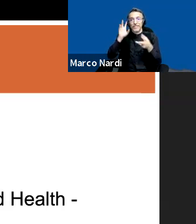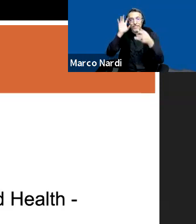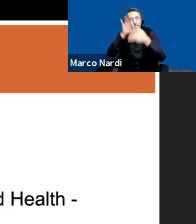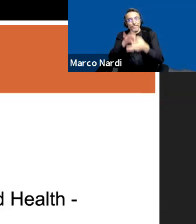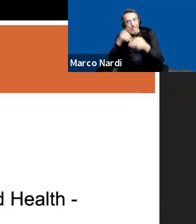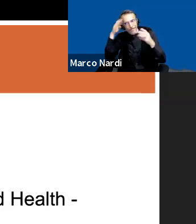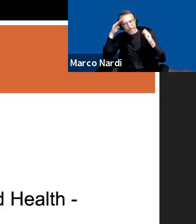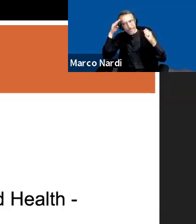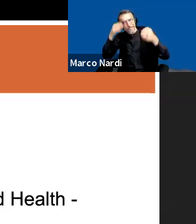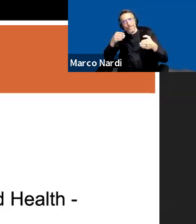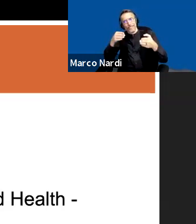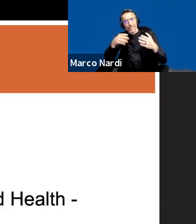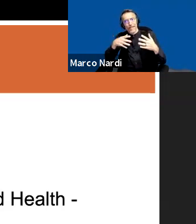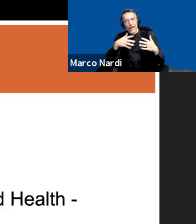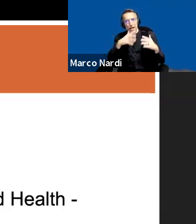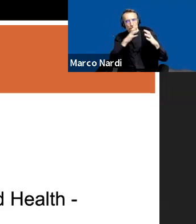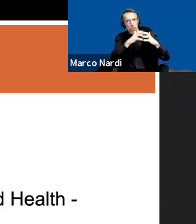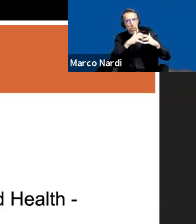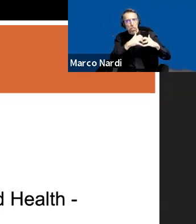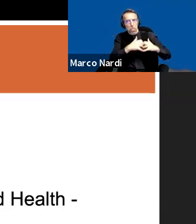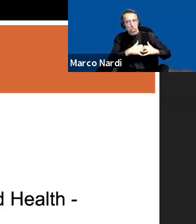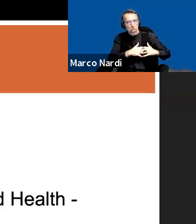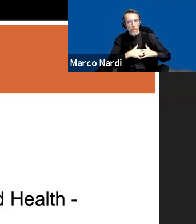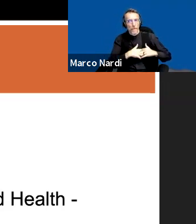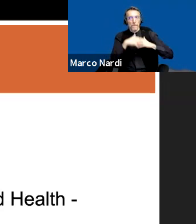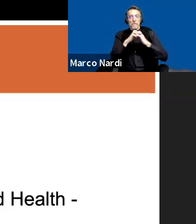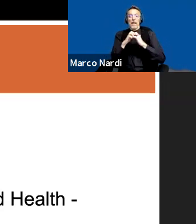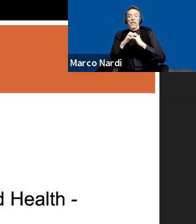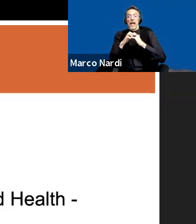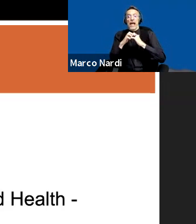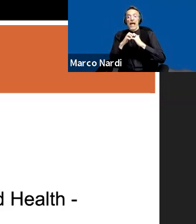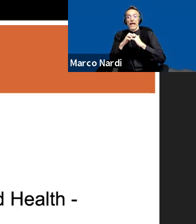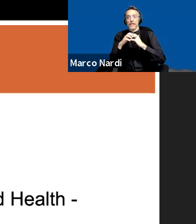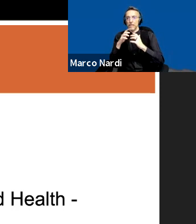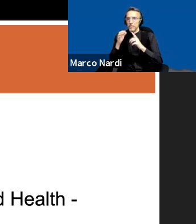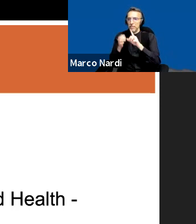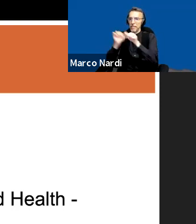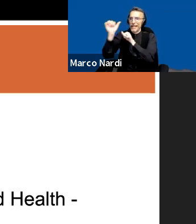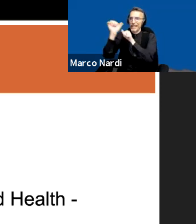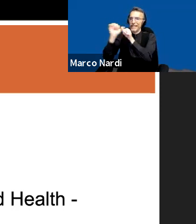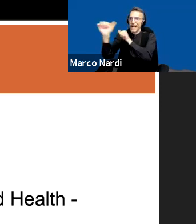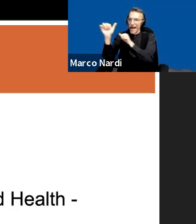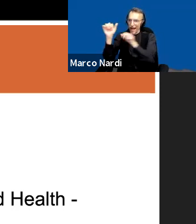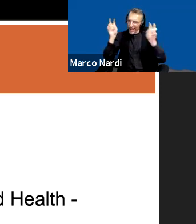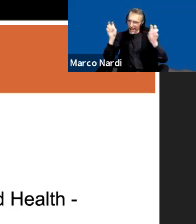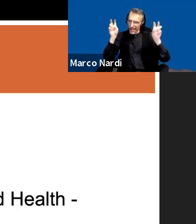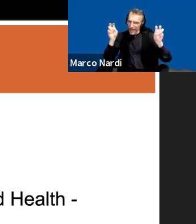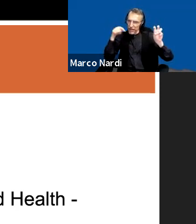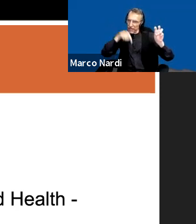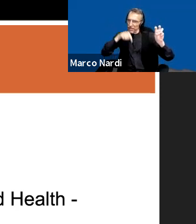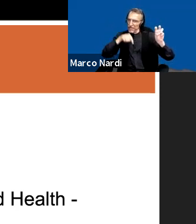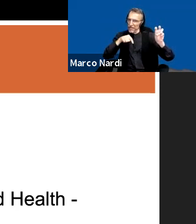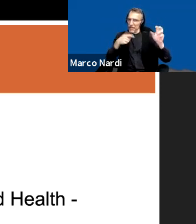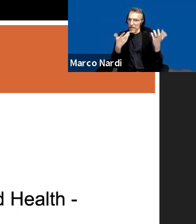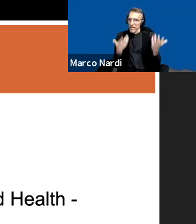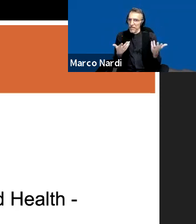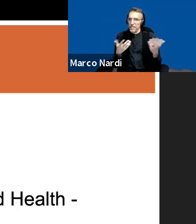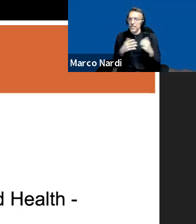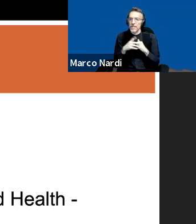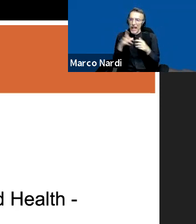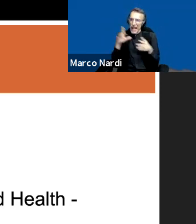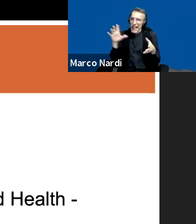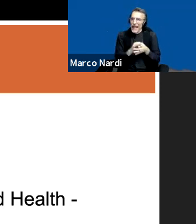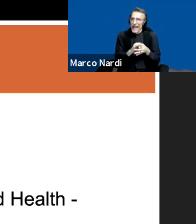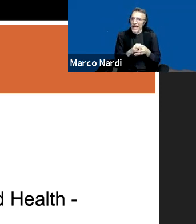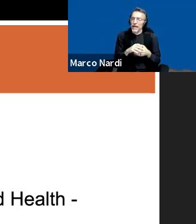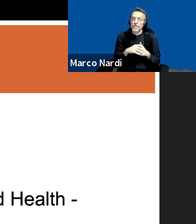of building back better or differently, or building ahead is a term that I quite like. Firstly, the